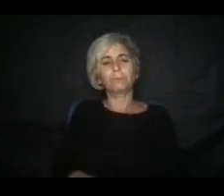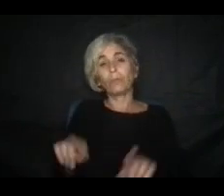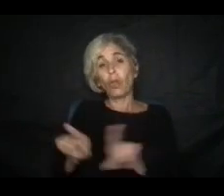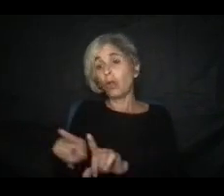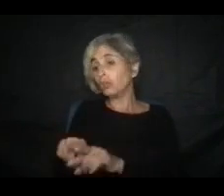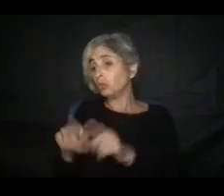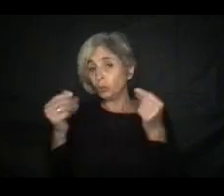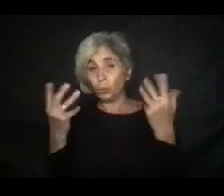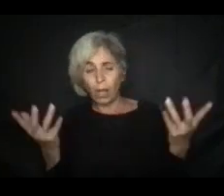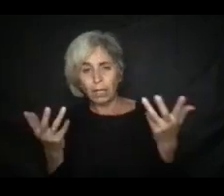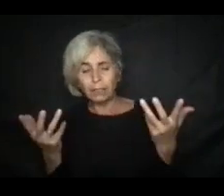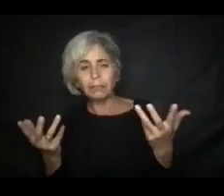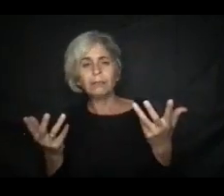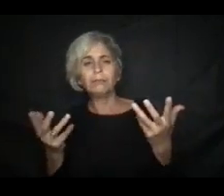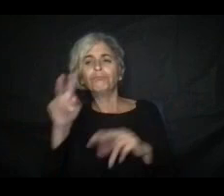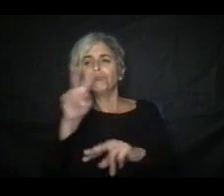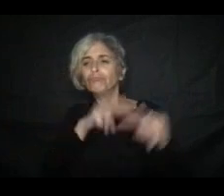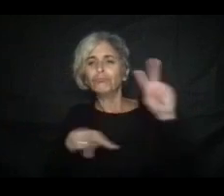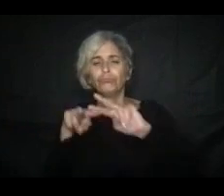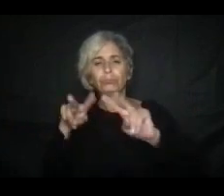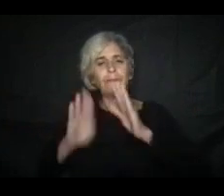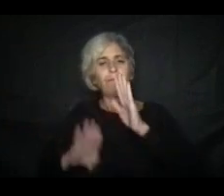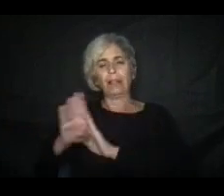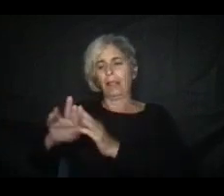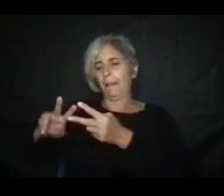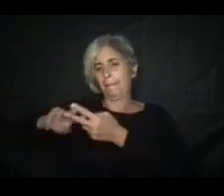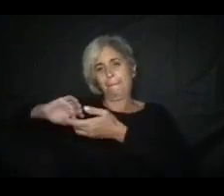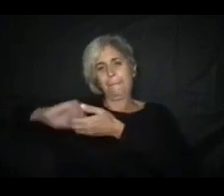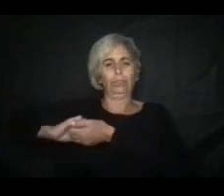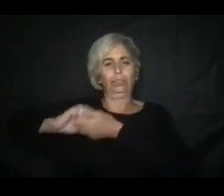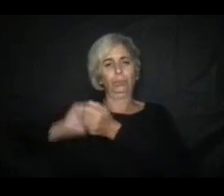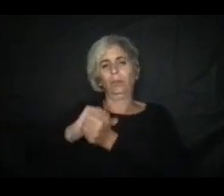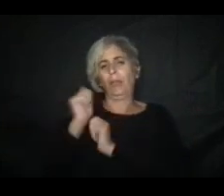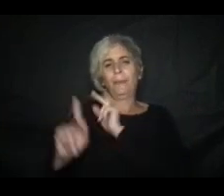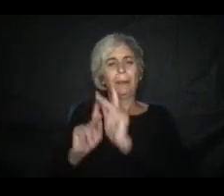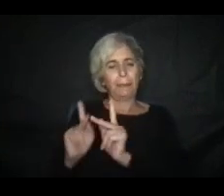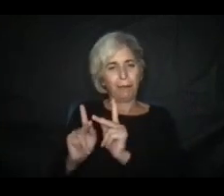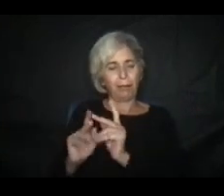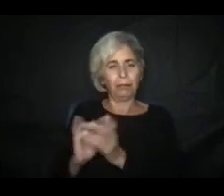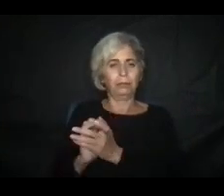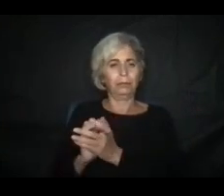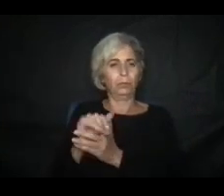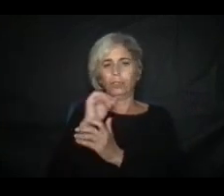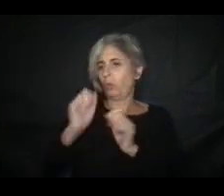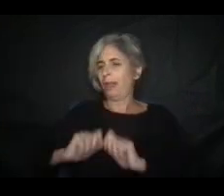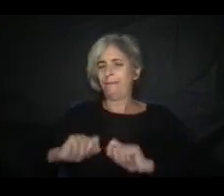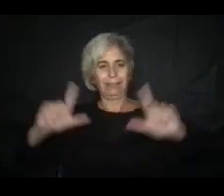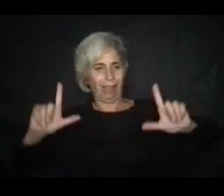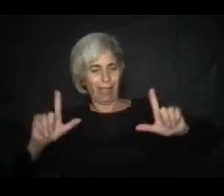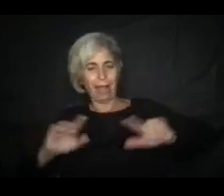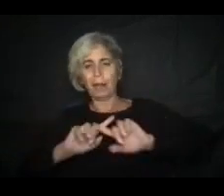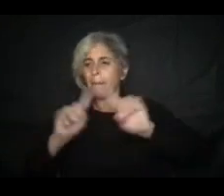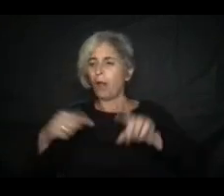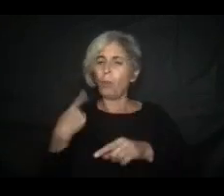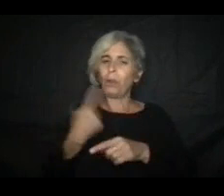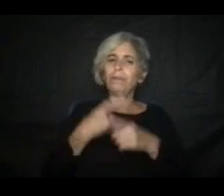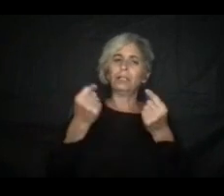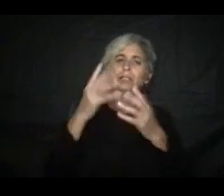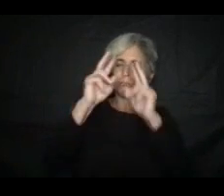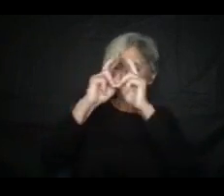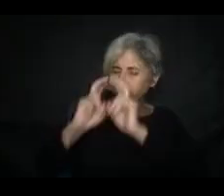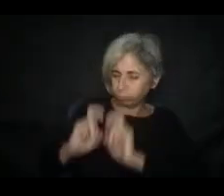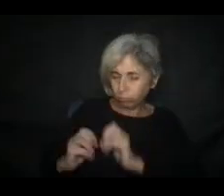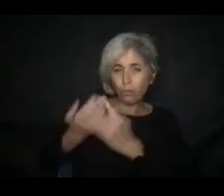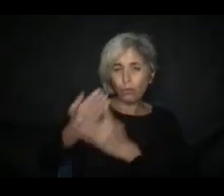allows the city to look at various partnerships. And this is particularly, we don't have a slide of it, but we've done some analyses over